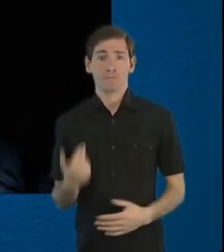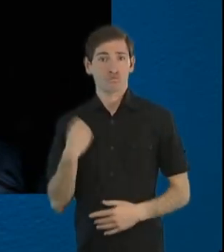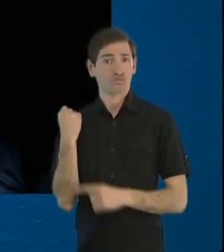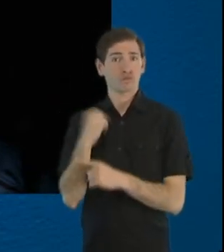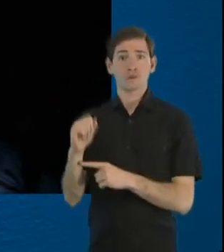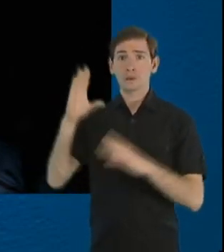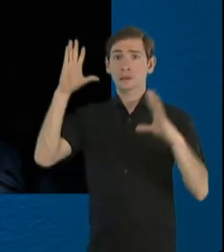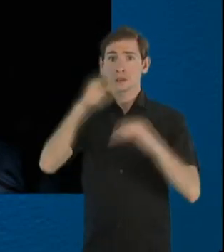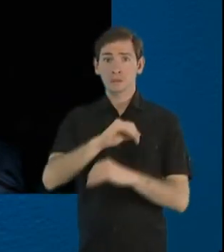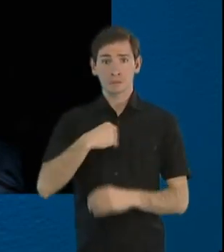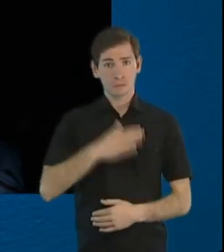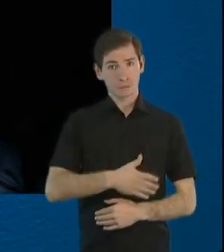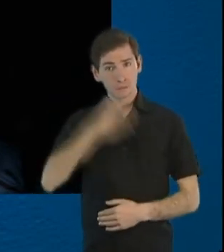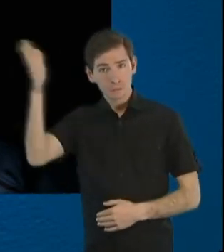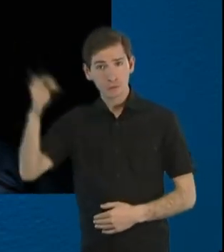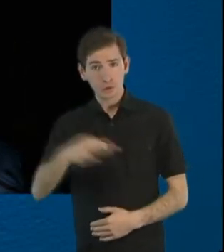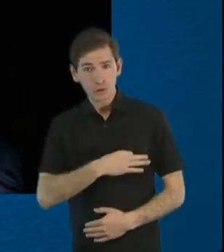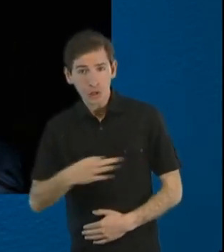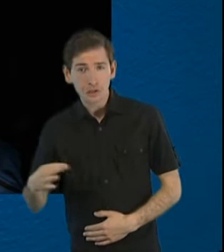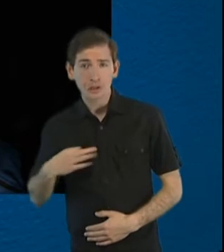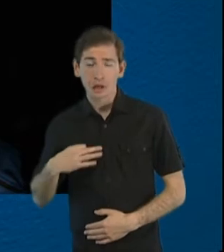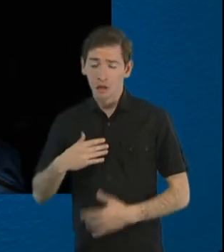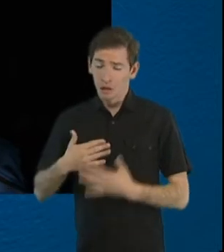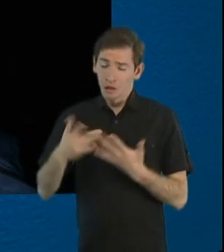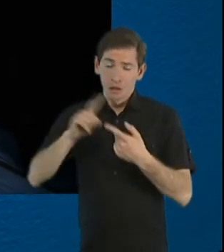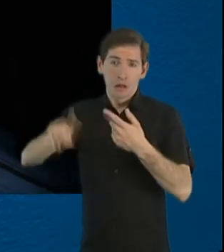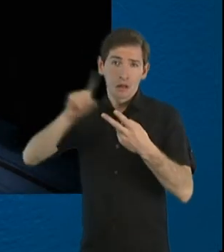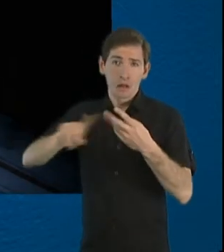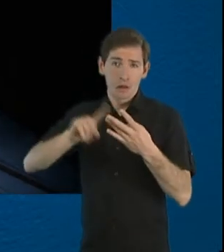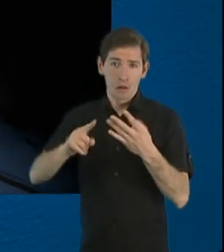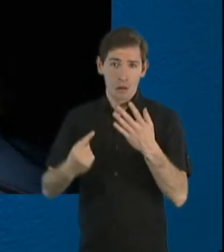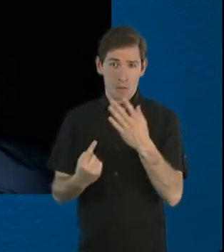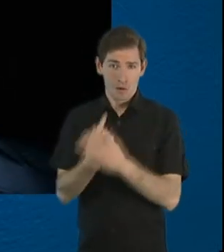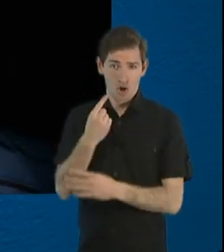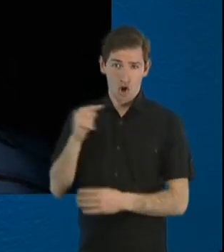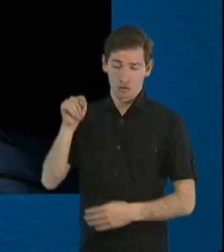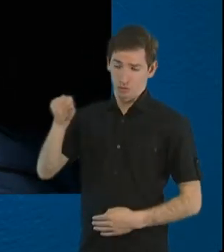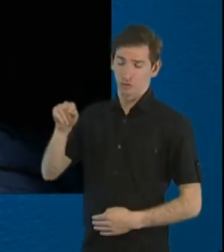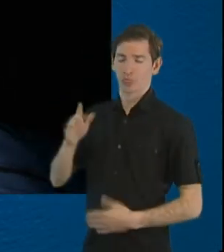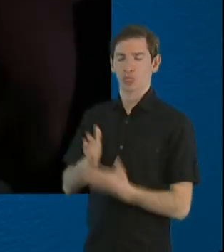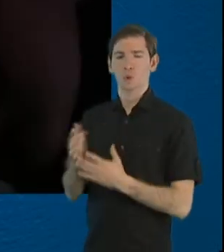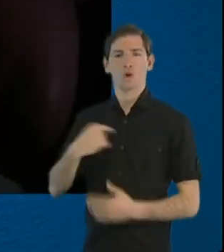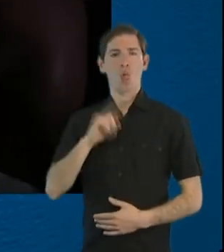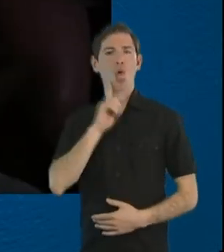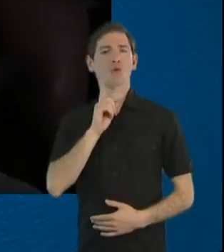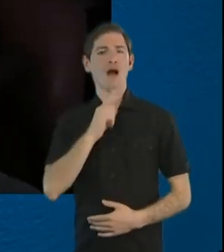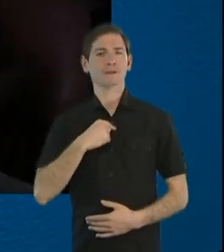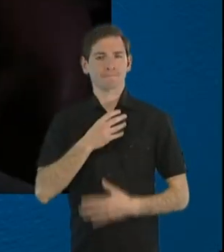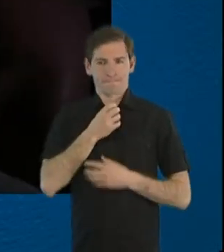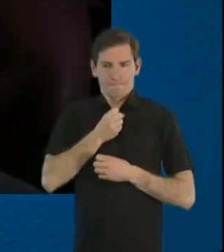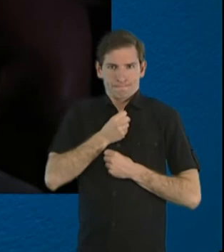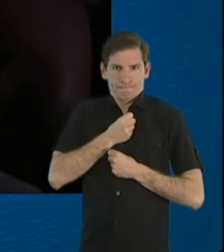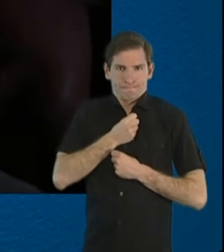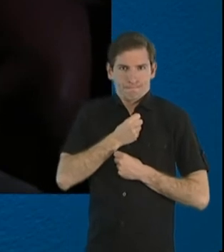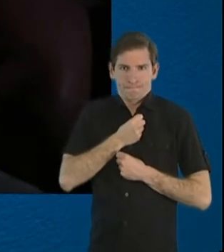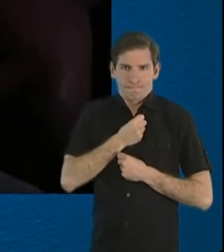and I had to go to doctors and everything for it. I'm the sort of person who bottles everything up because I don't like sharing my problems.